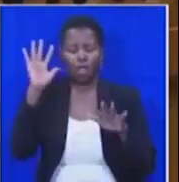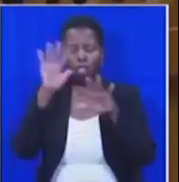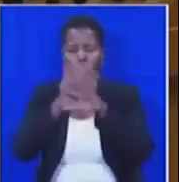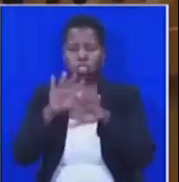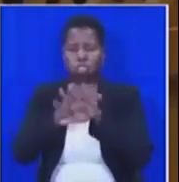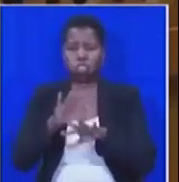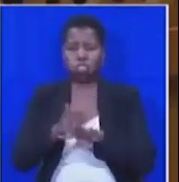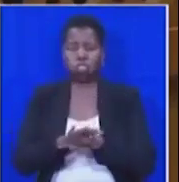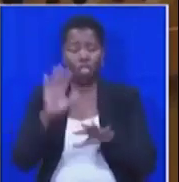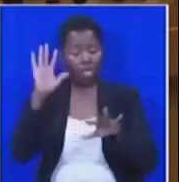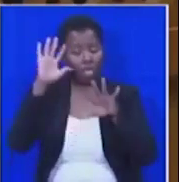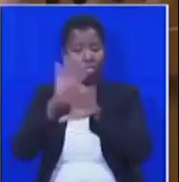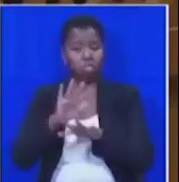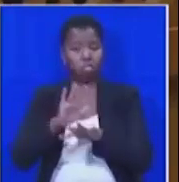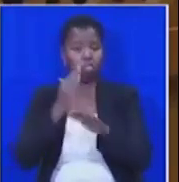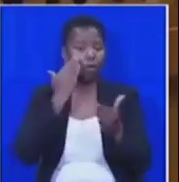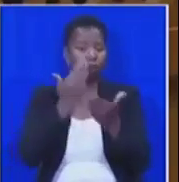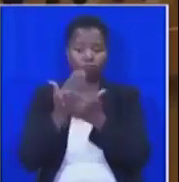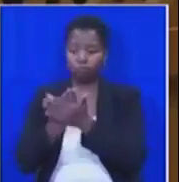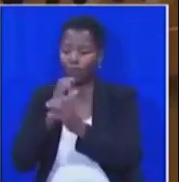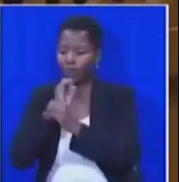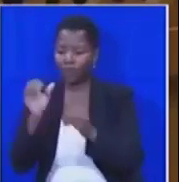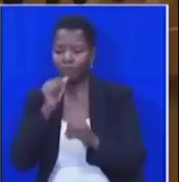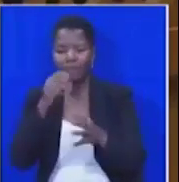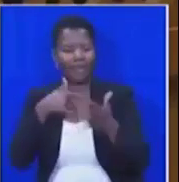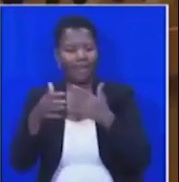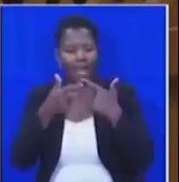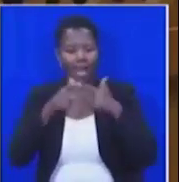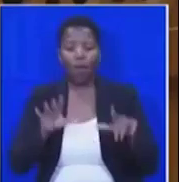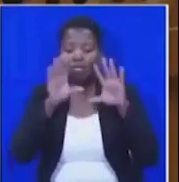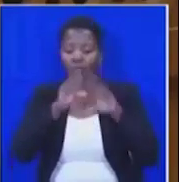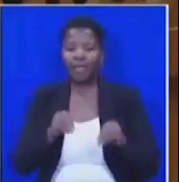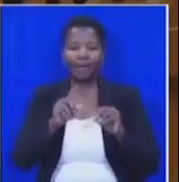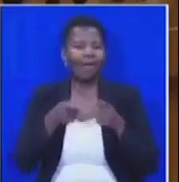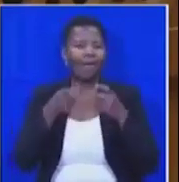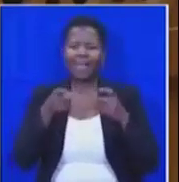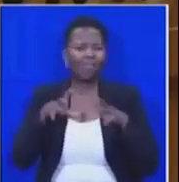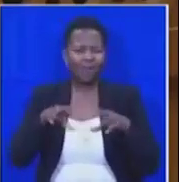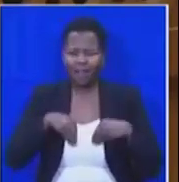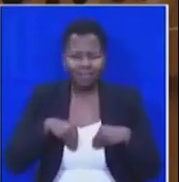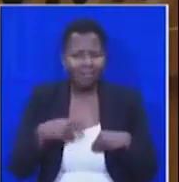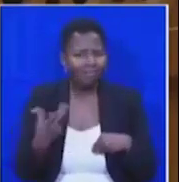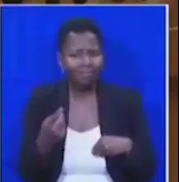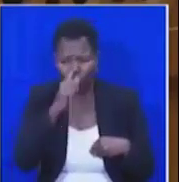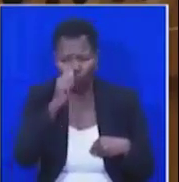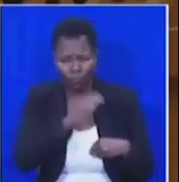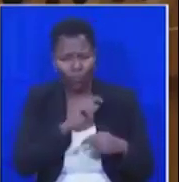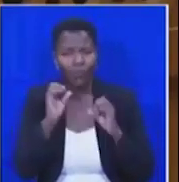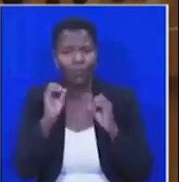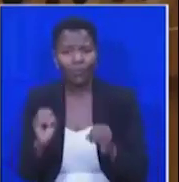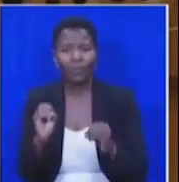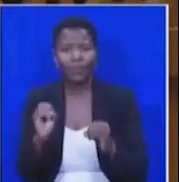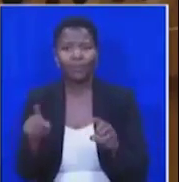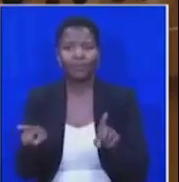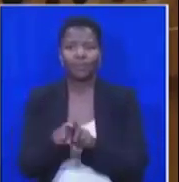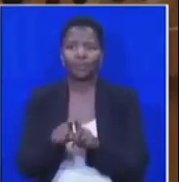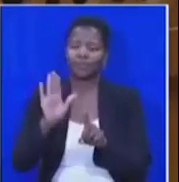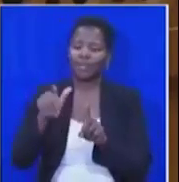Deputy President, you spoke 11 languages today. Hats off to you, sir. The bad news is